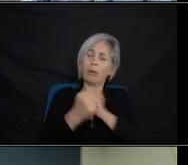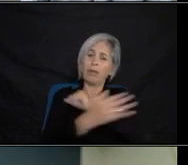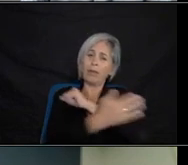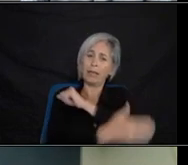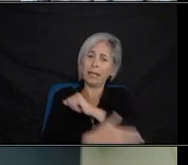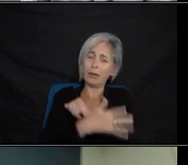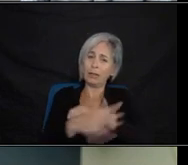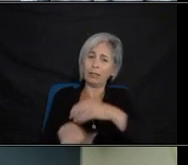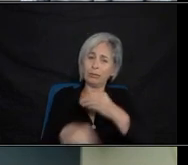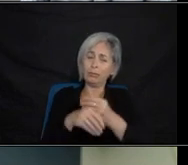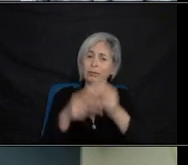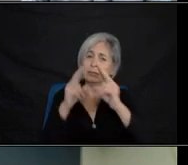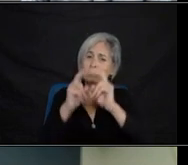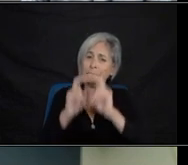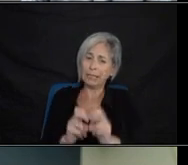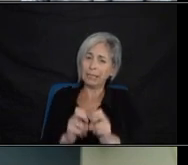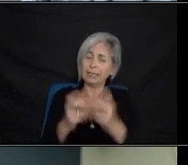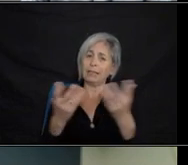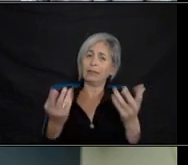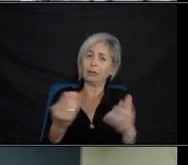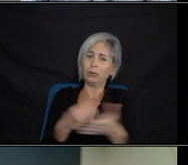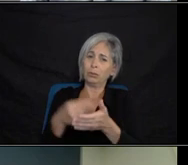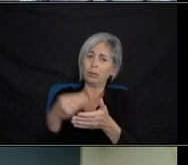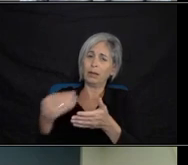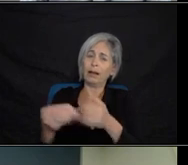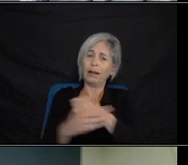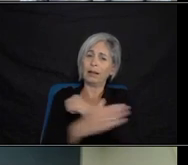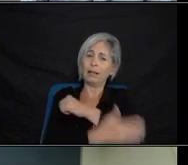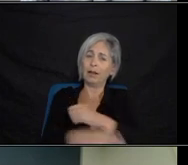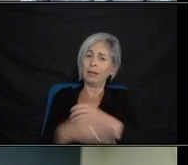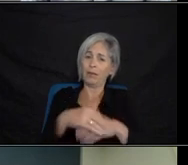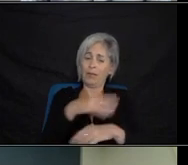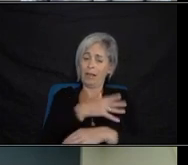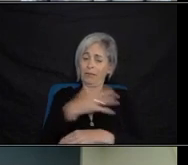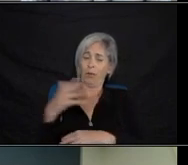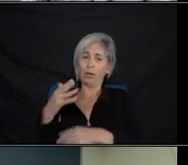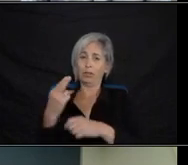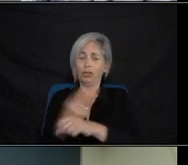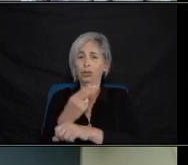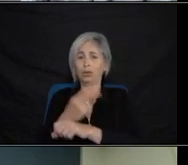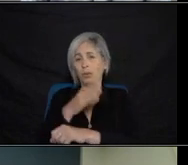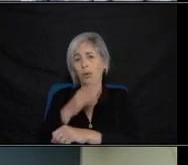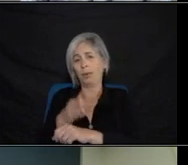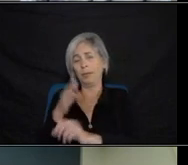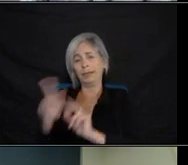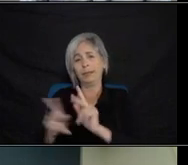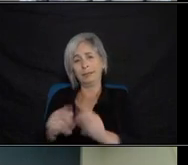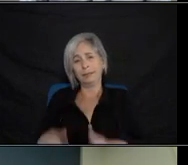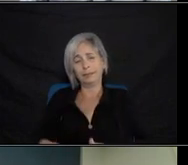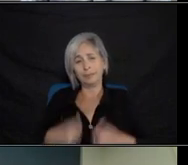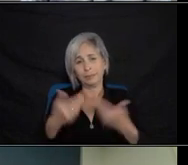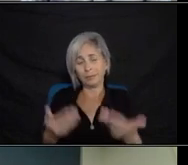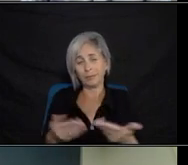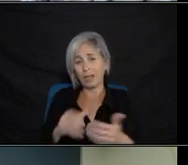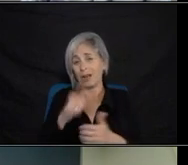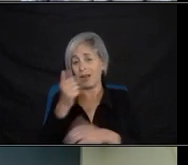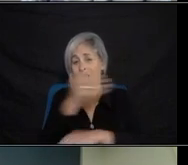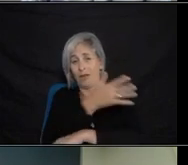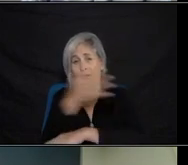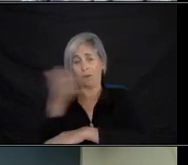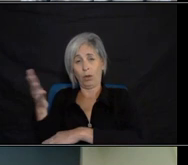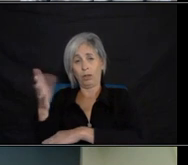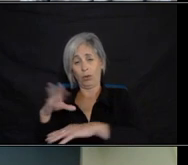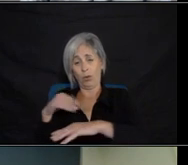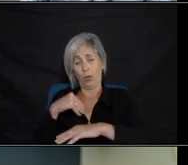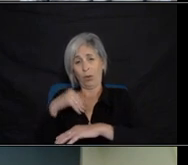this forest for possible purchase by the county, also for use by Boynton residents. There is not another forest like this owned by the